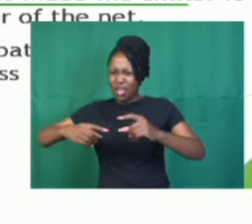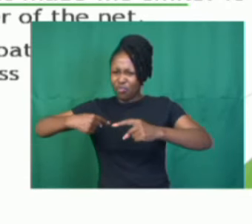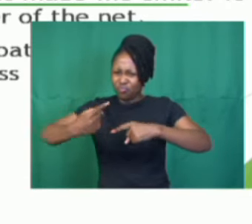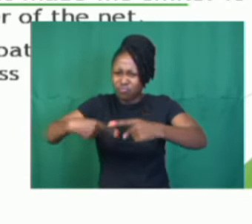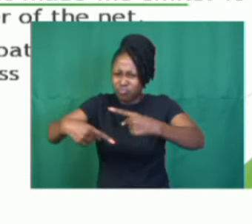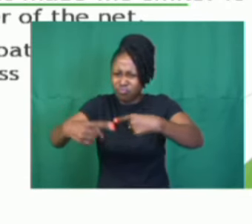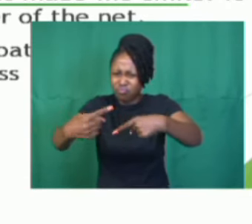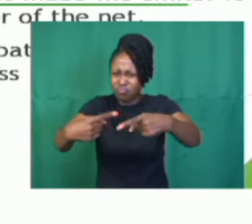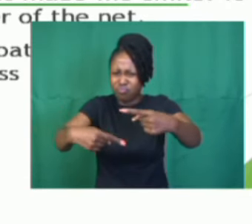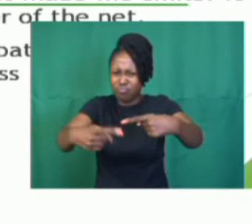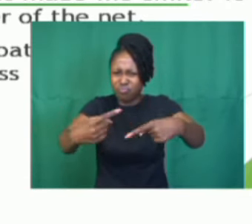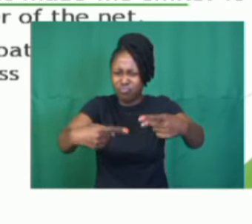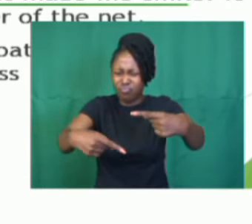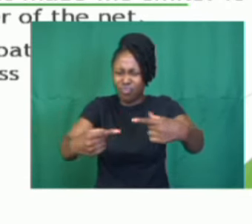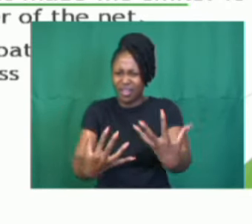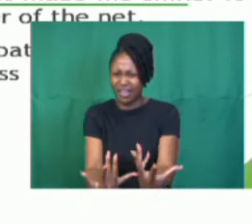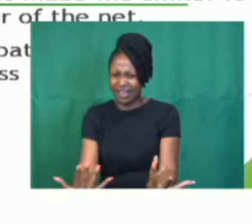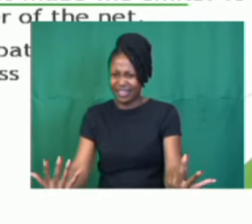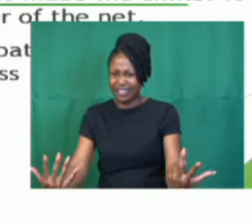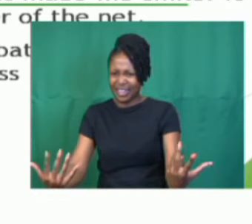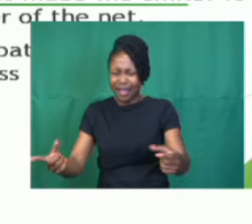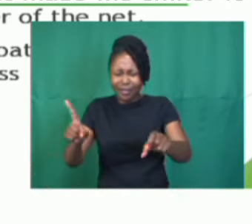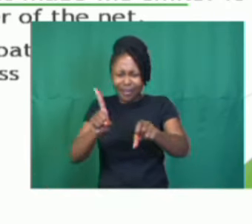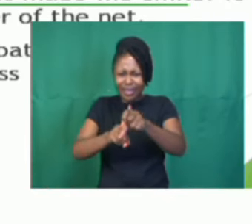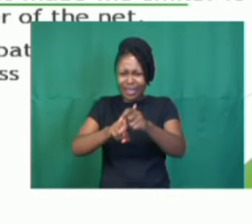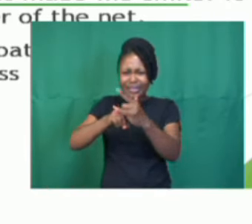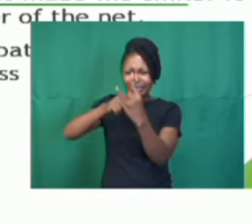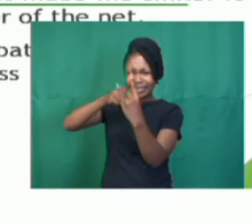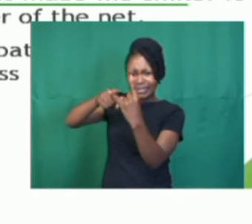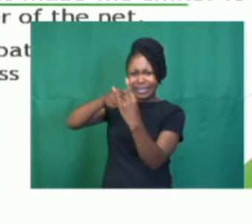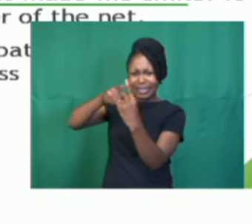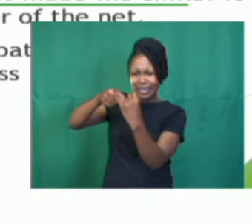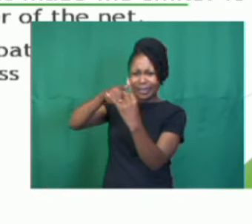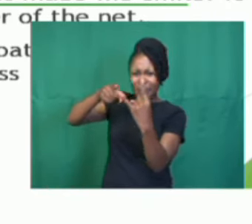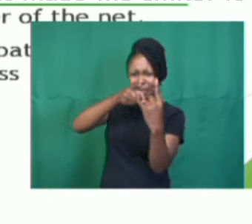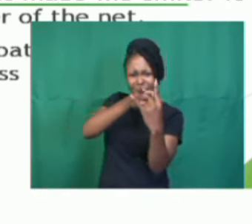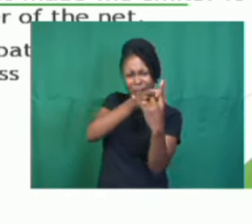lower left corner of the net. Okay, it flew.